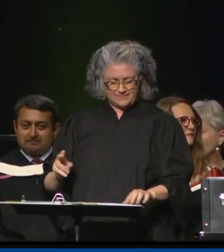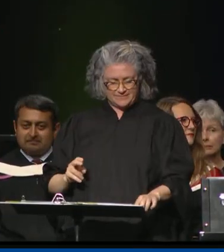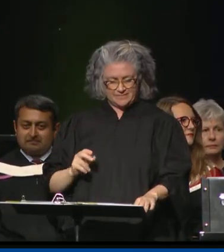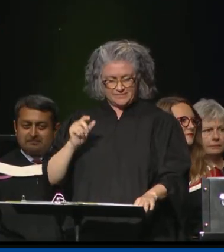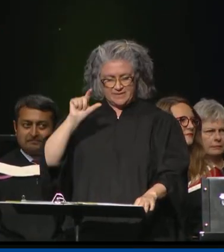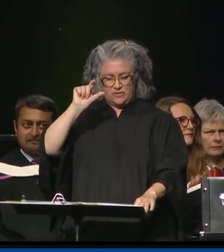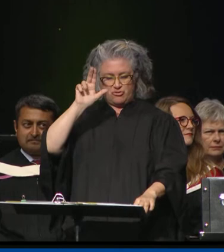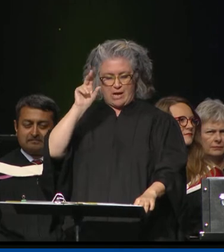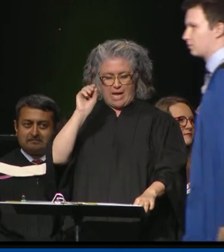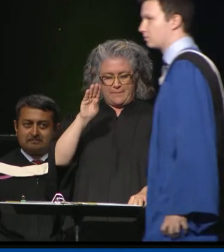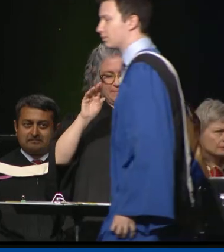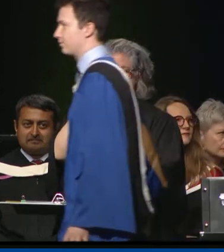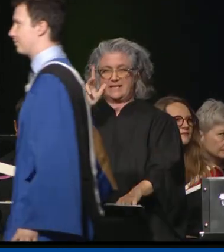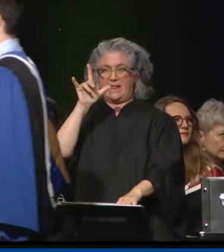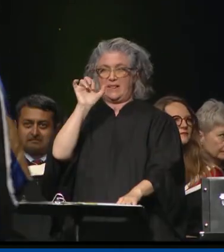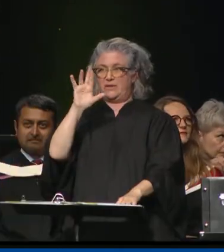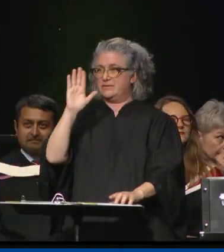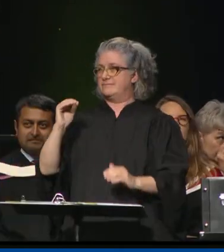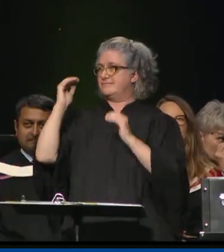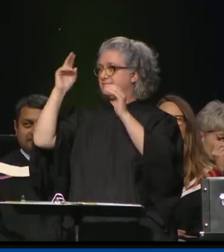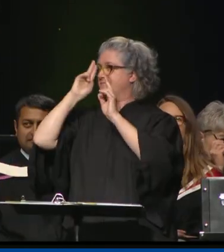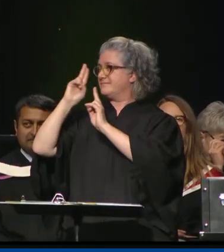Graham Taylor, with distinction.